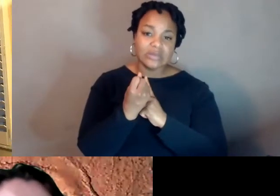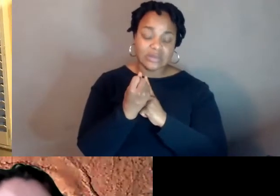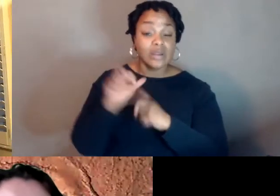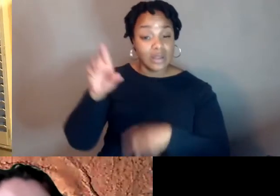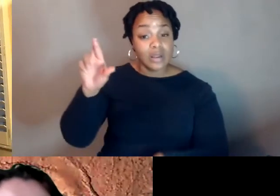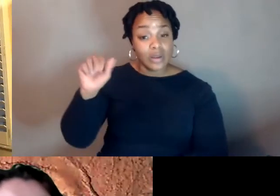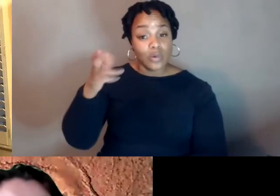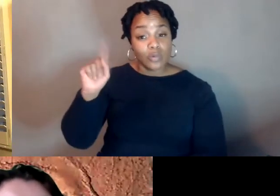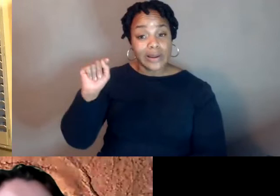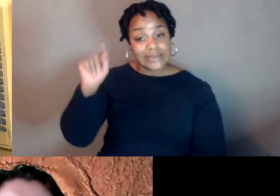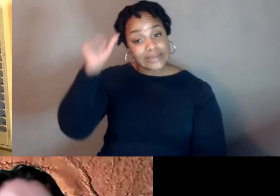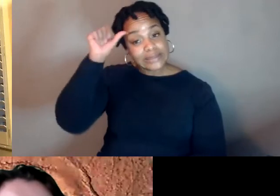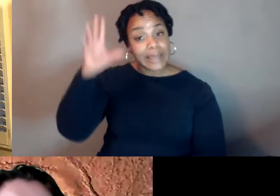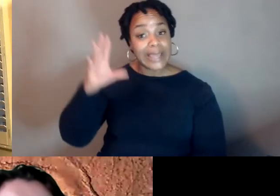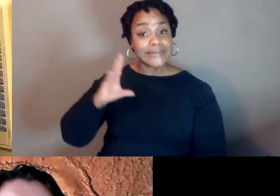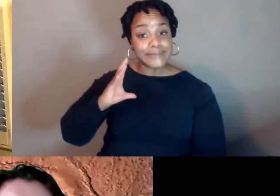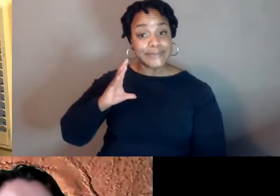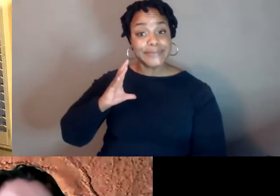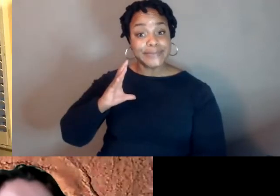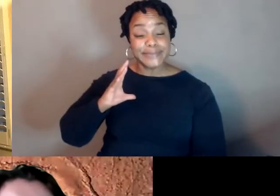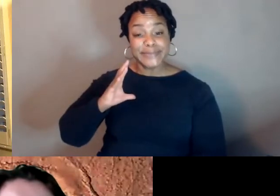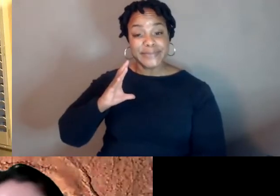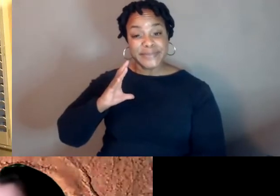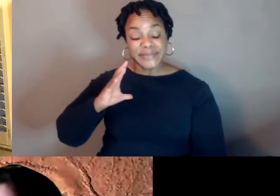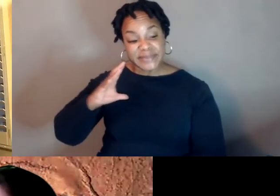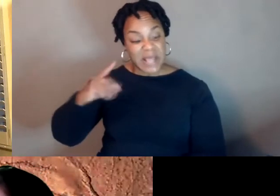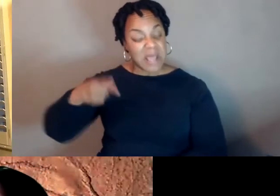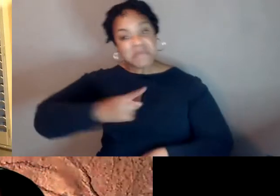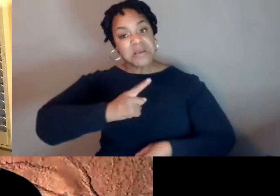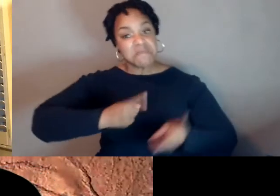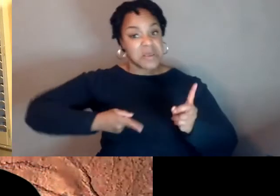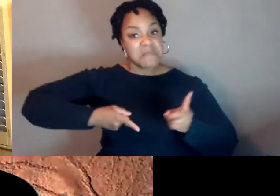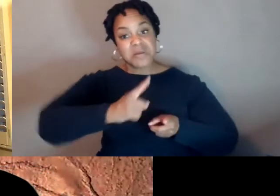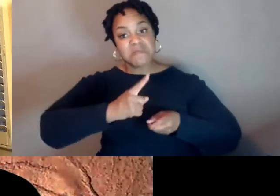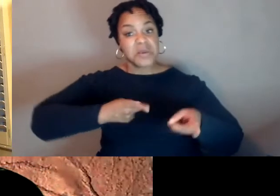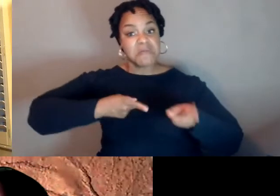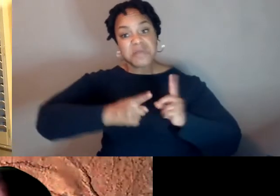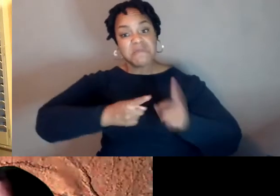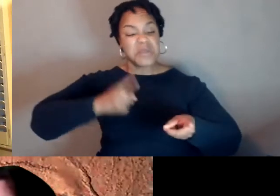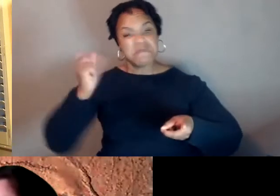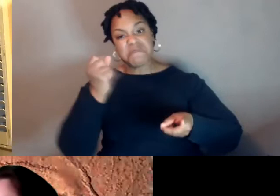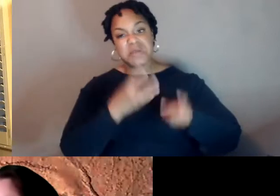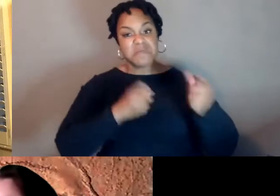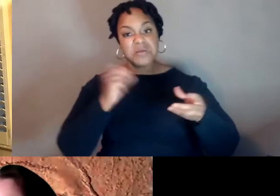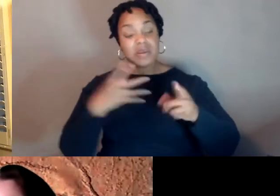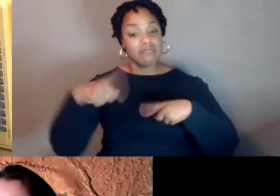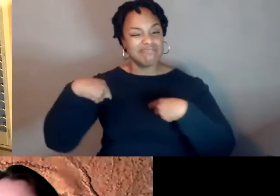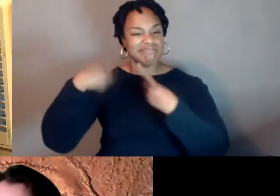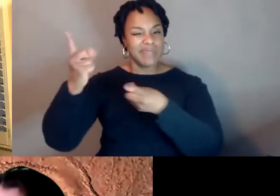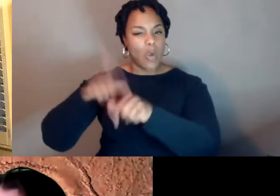racist man who's been on her back for a very long time. And she took that